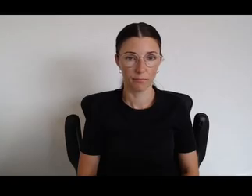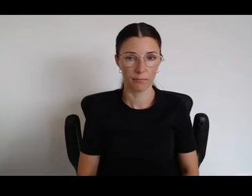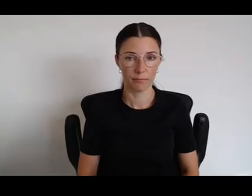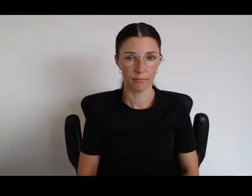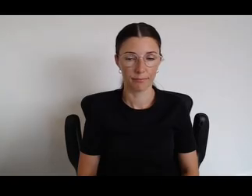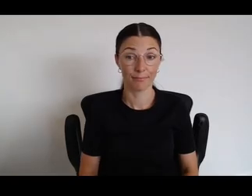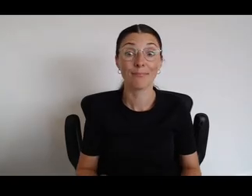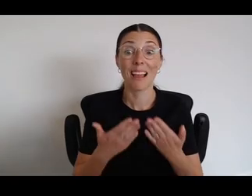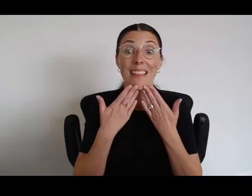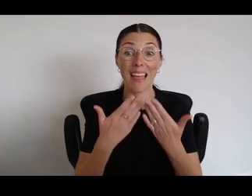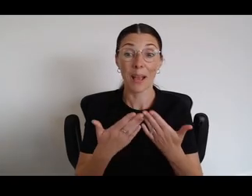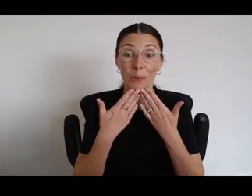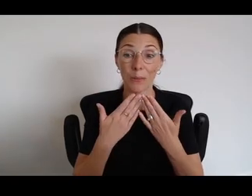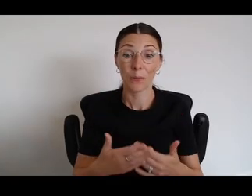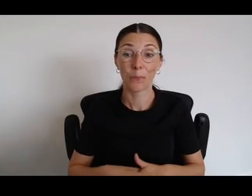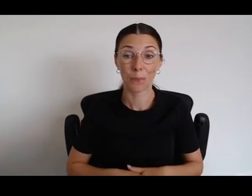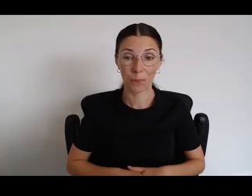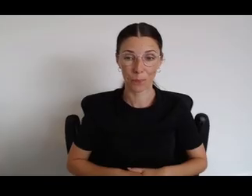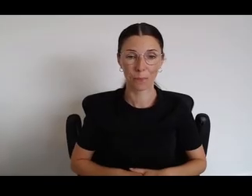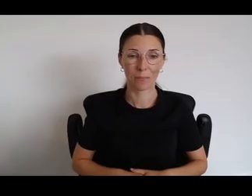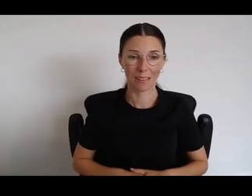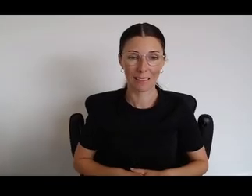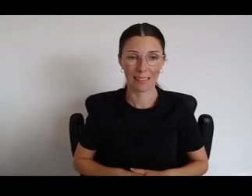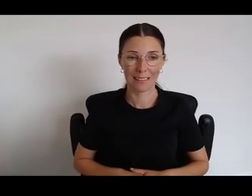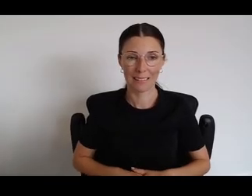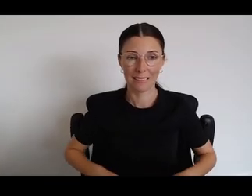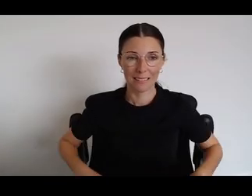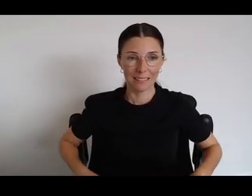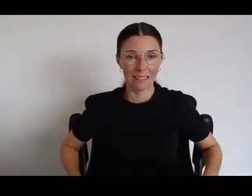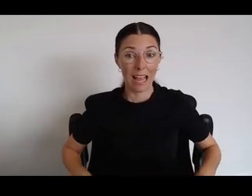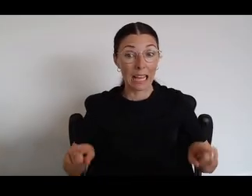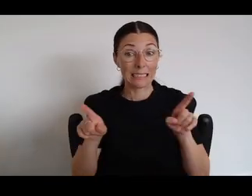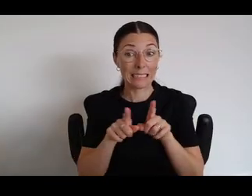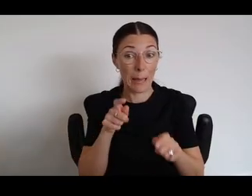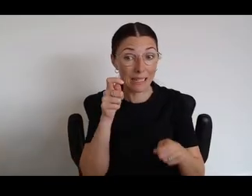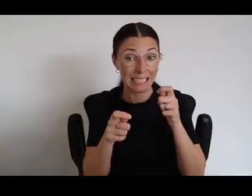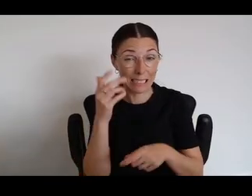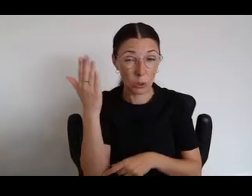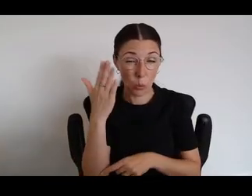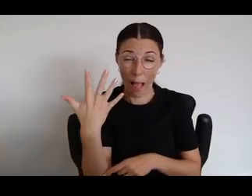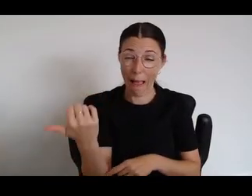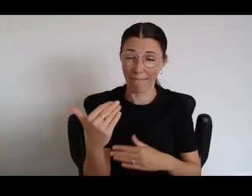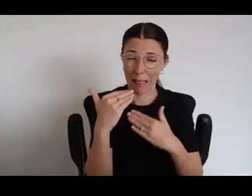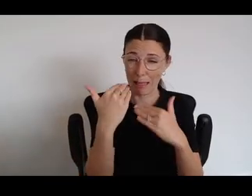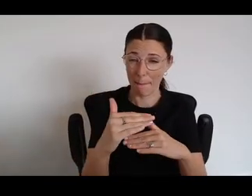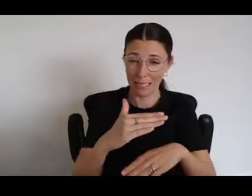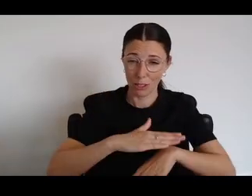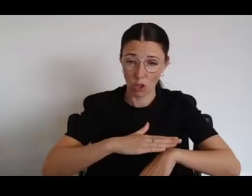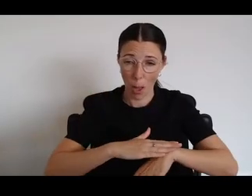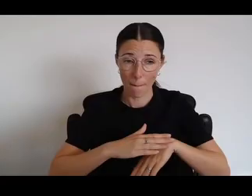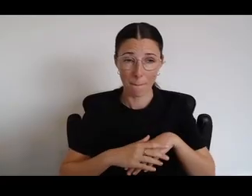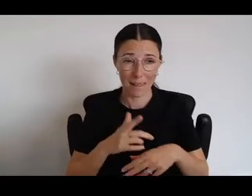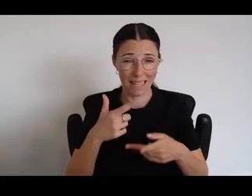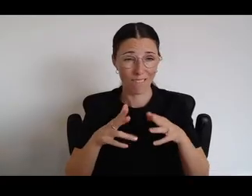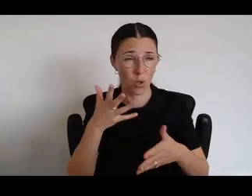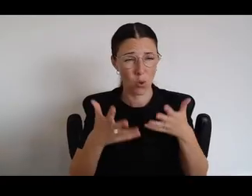Thank you so much. Just like in any test in the school, time is limited and time is short, and even if you're not sure what to do,